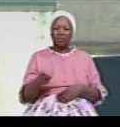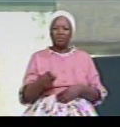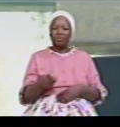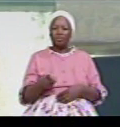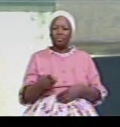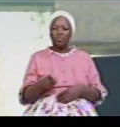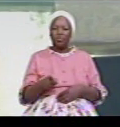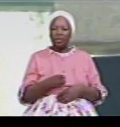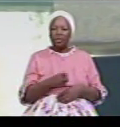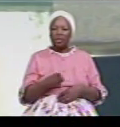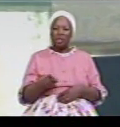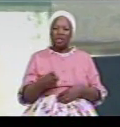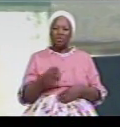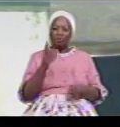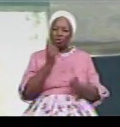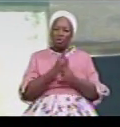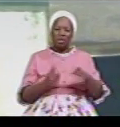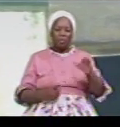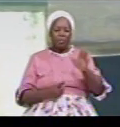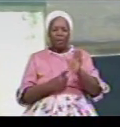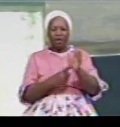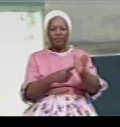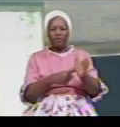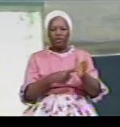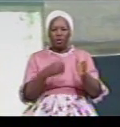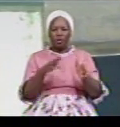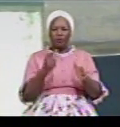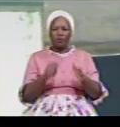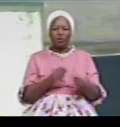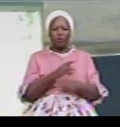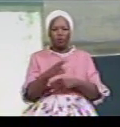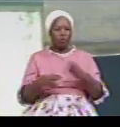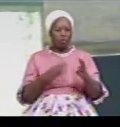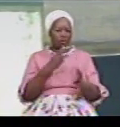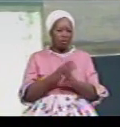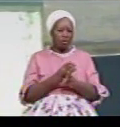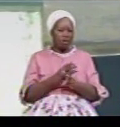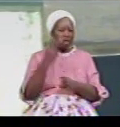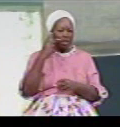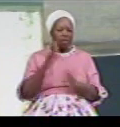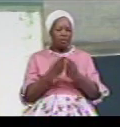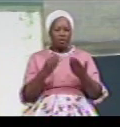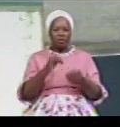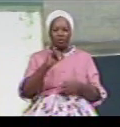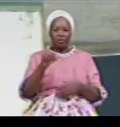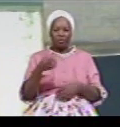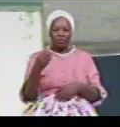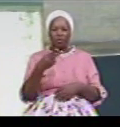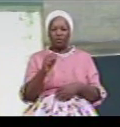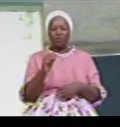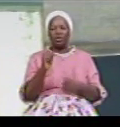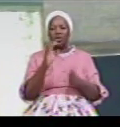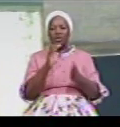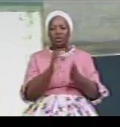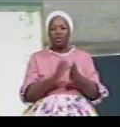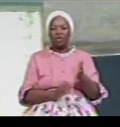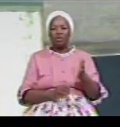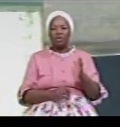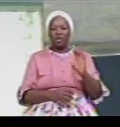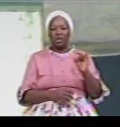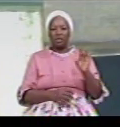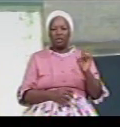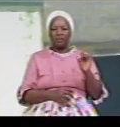the manifestations of the world. Look at John chapter